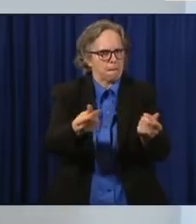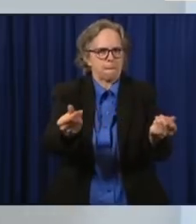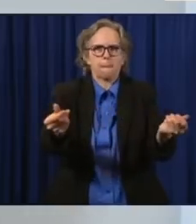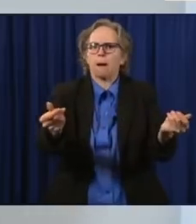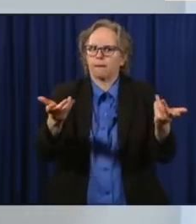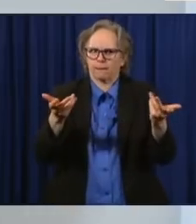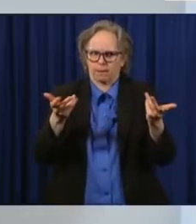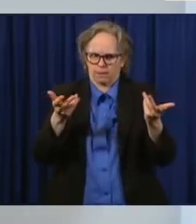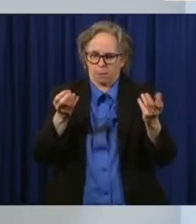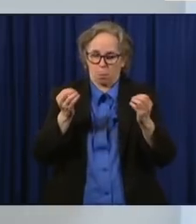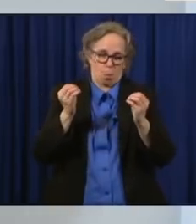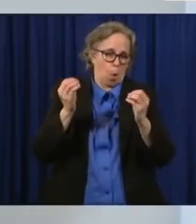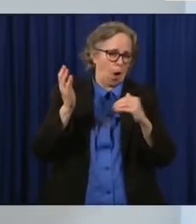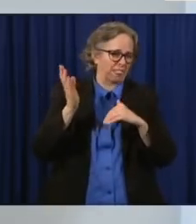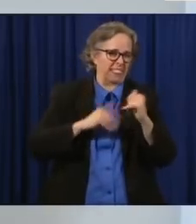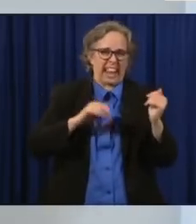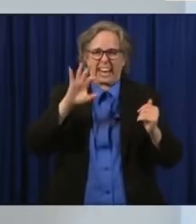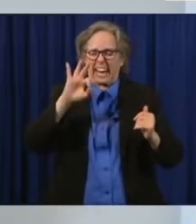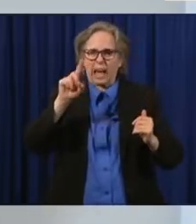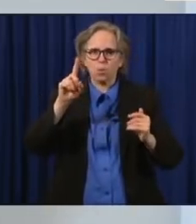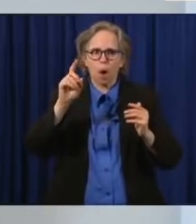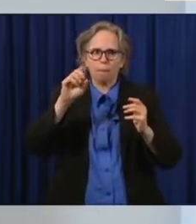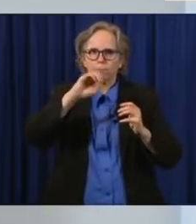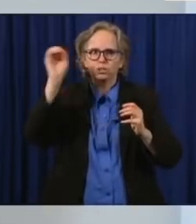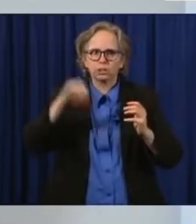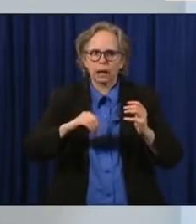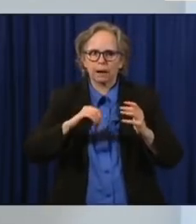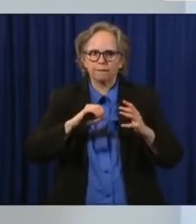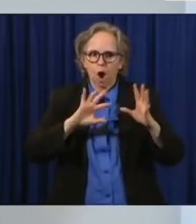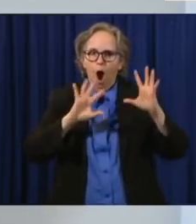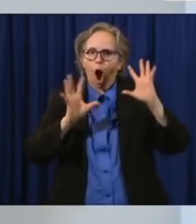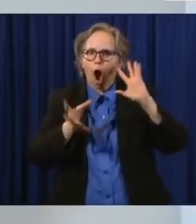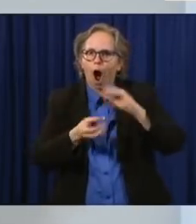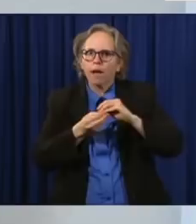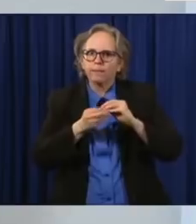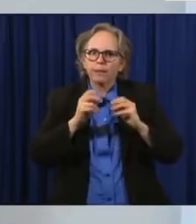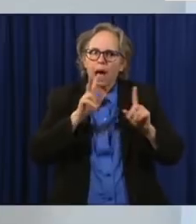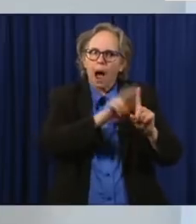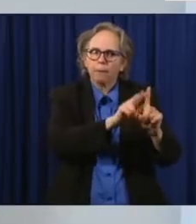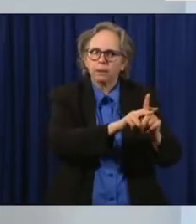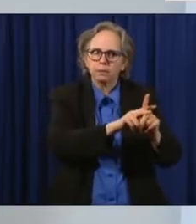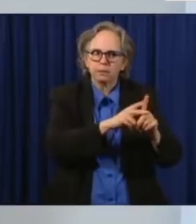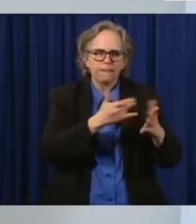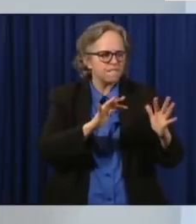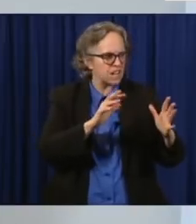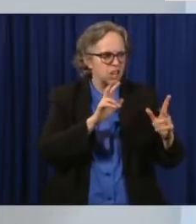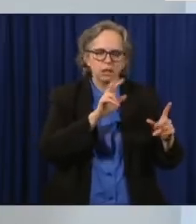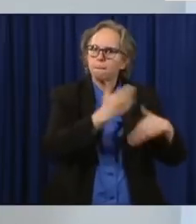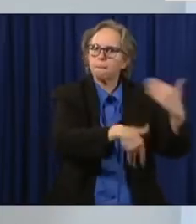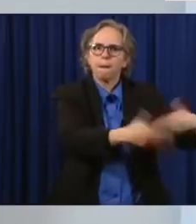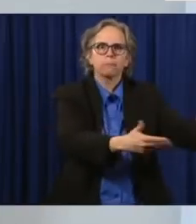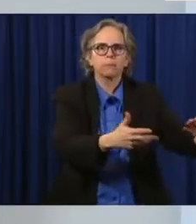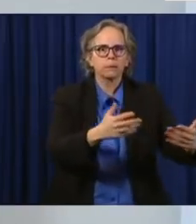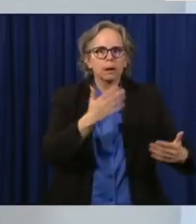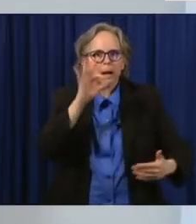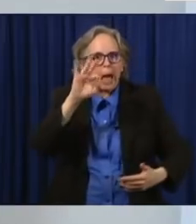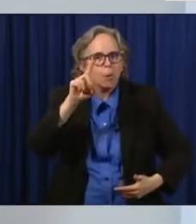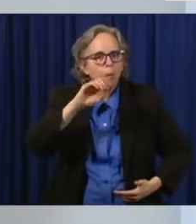over 91% of the cases that they have so far. But if you're part of that